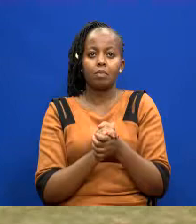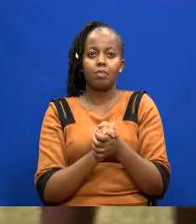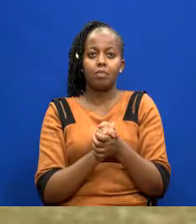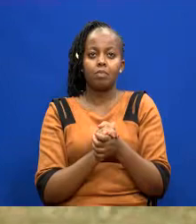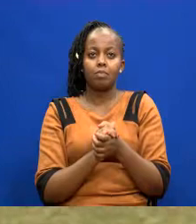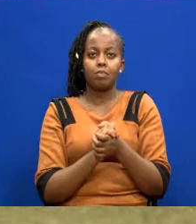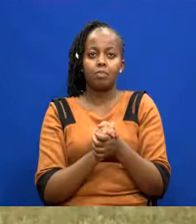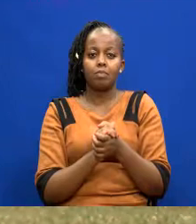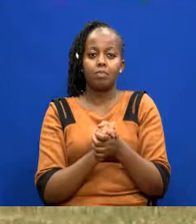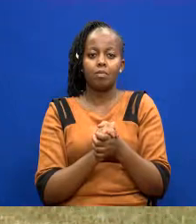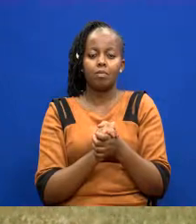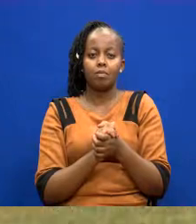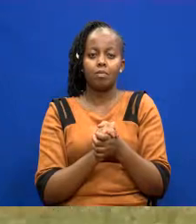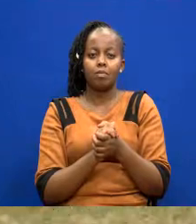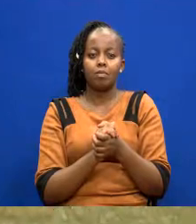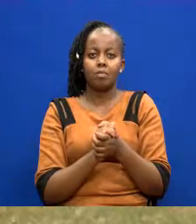There we go.